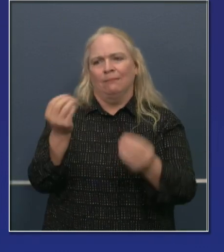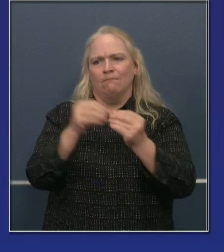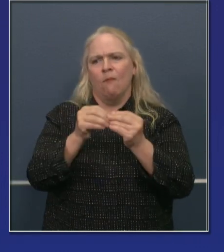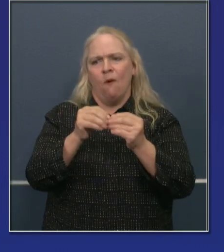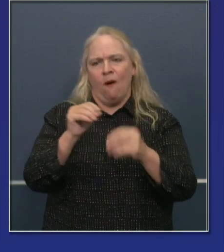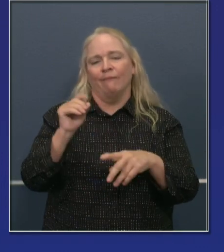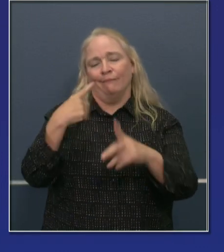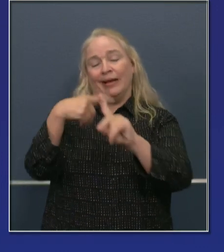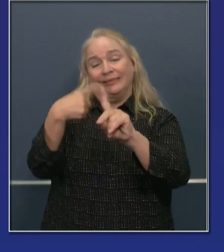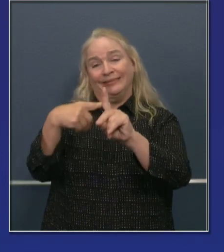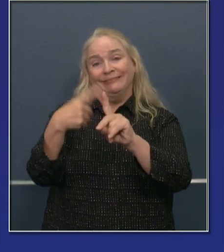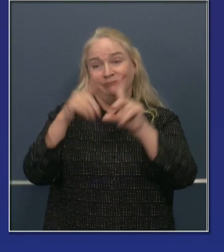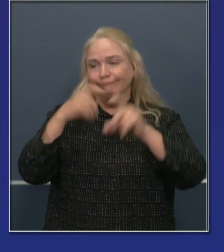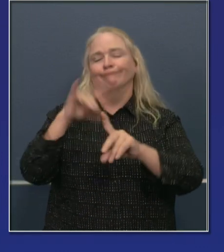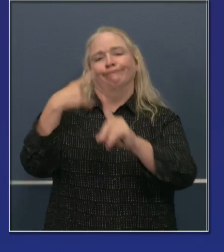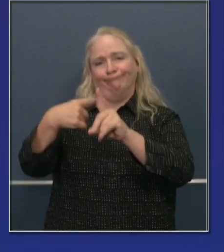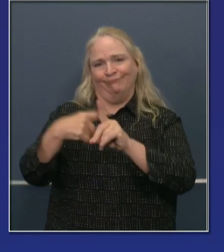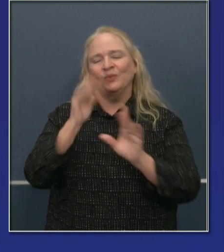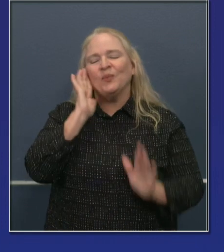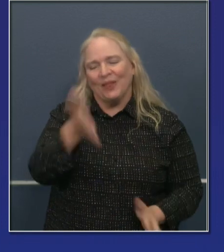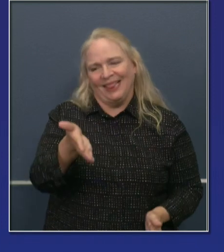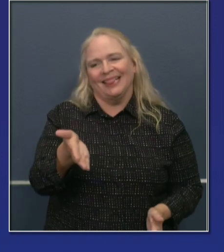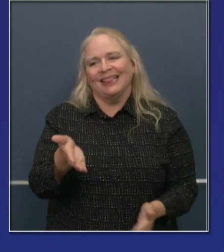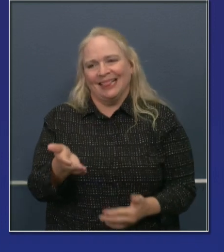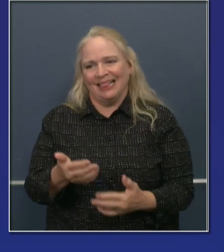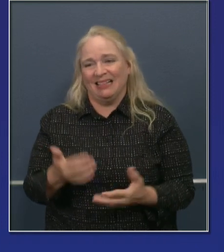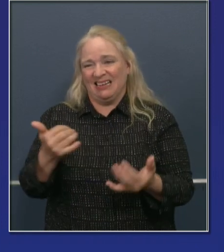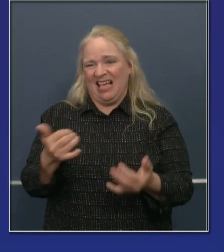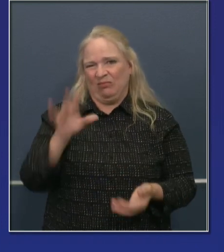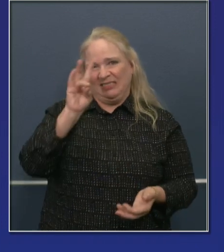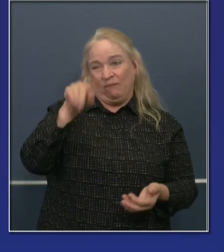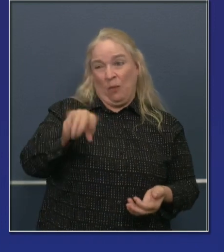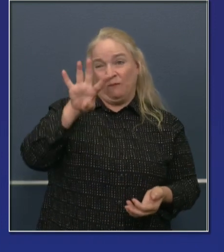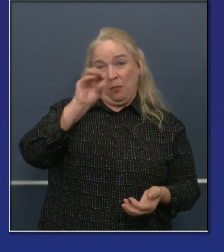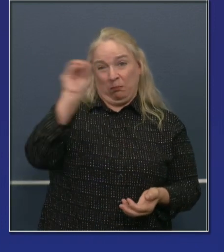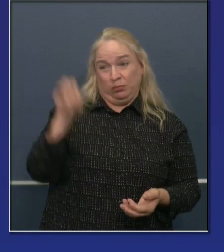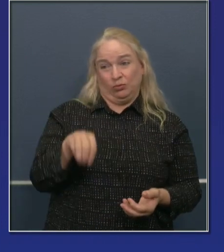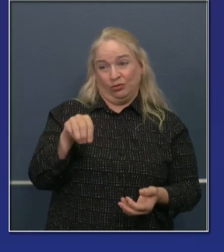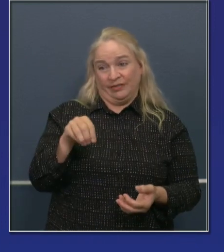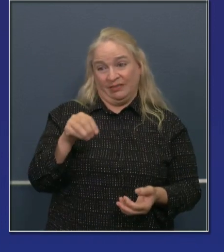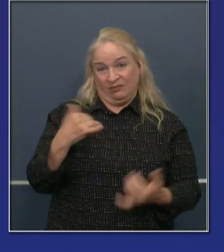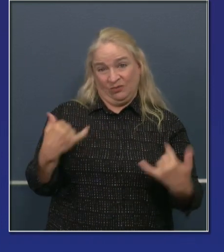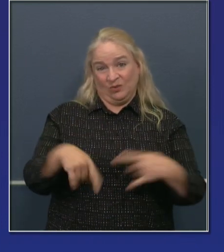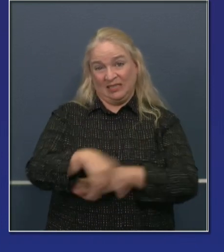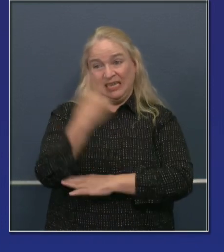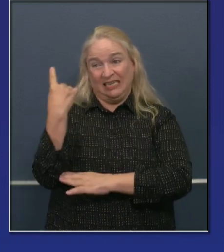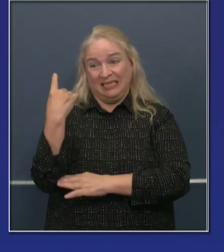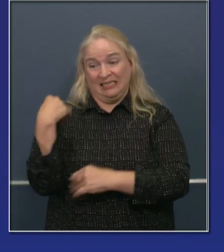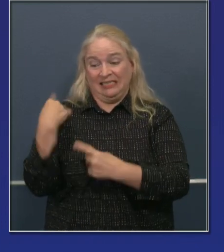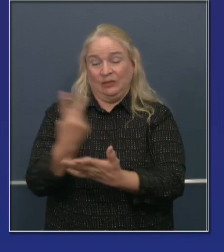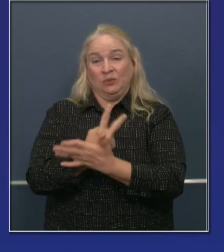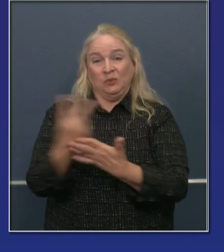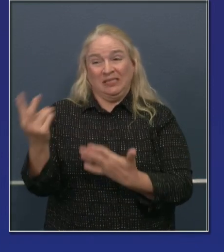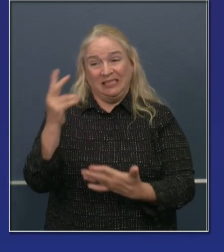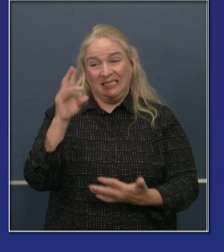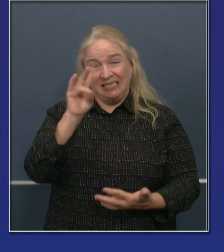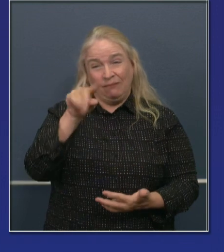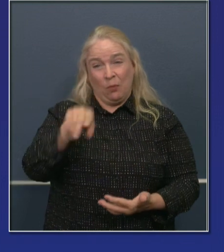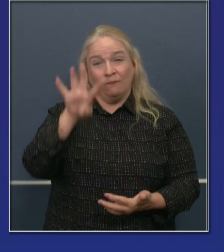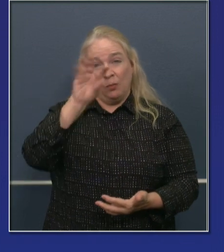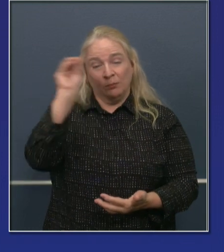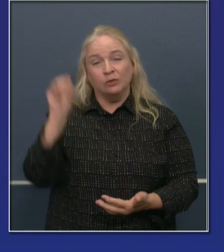in around 7.4%. In fact, specifically, over a 14-day period, 7.4%.